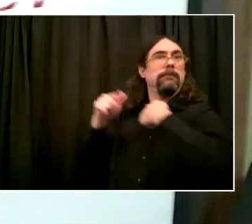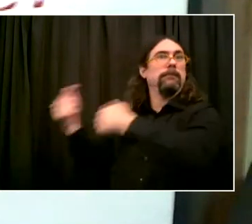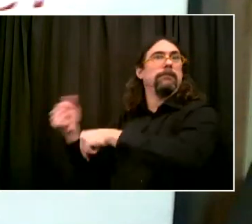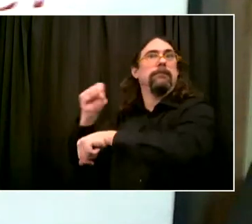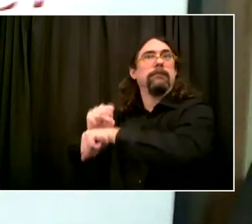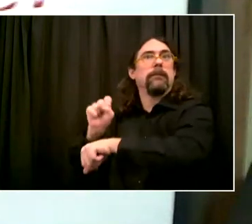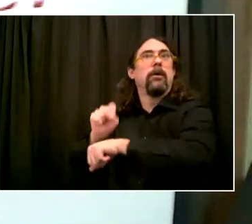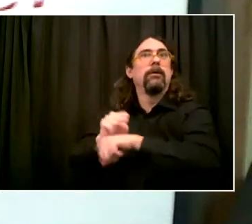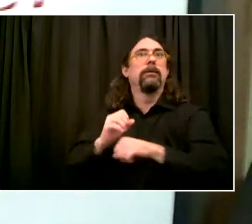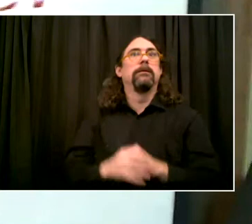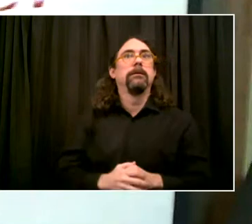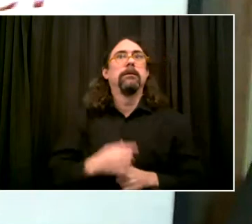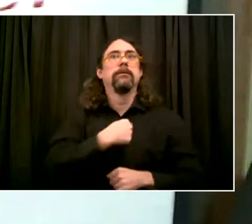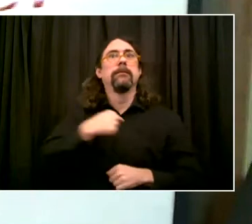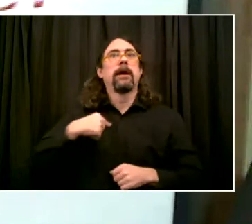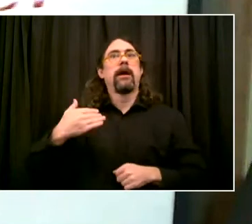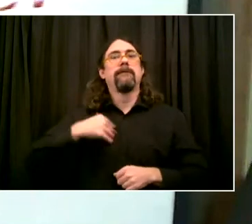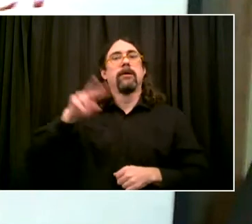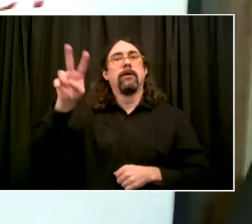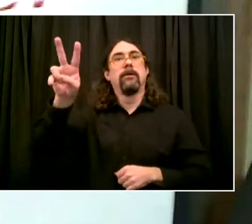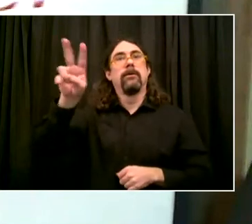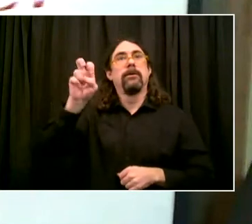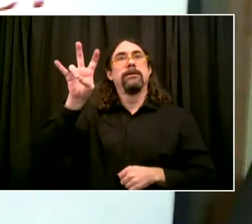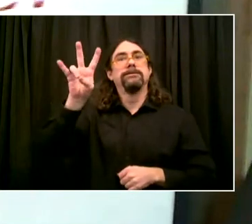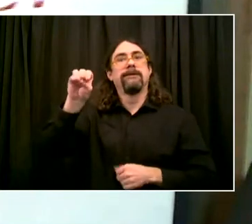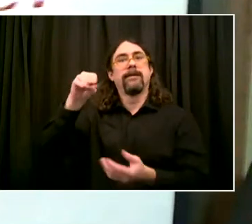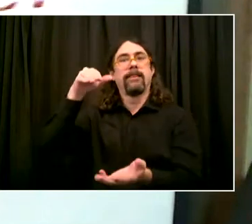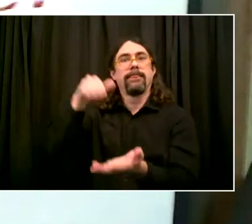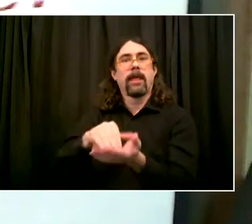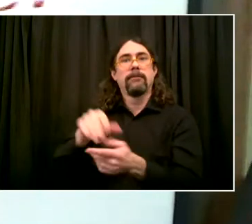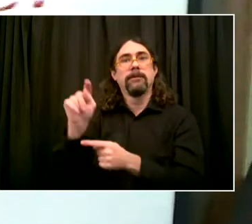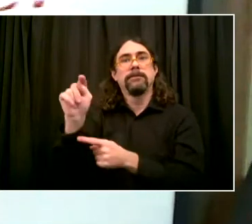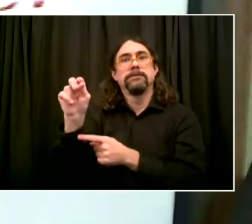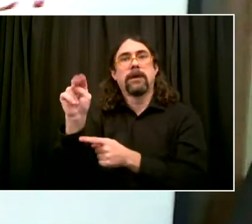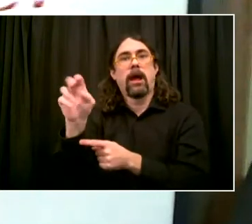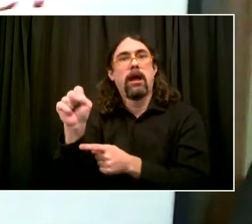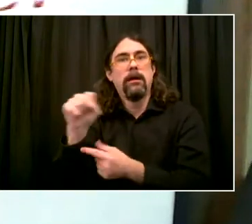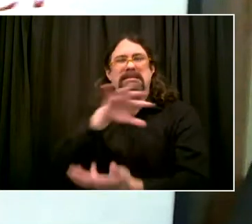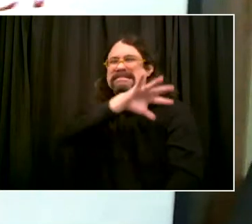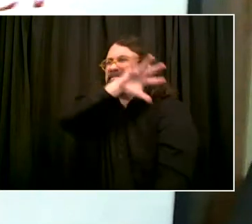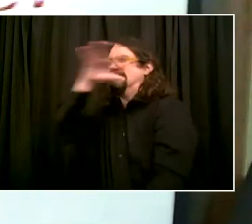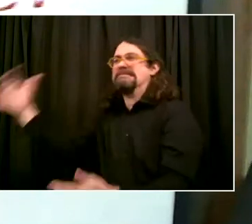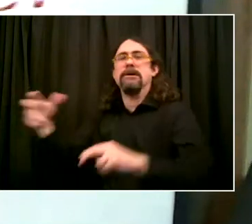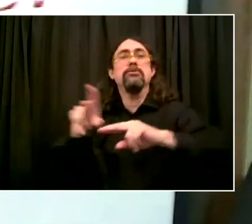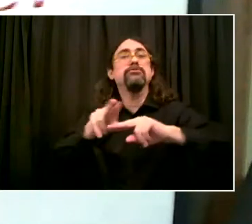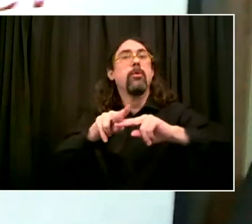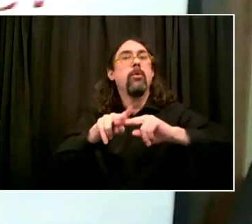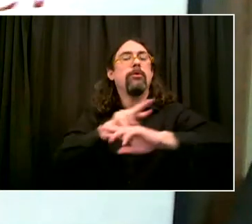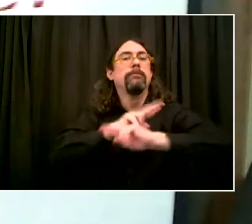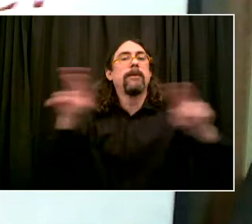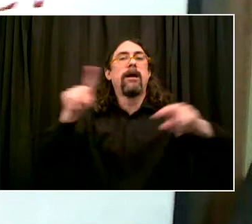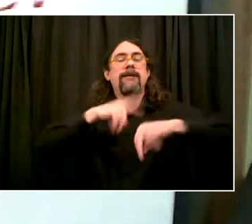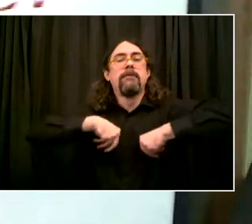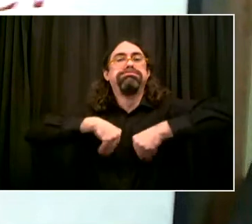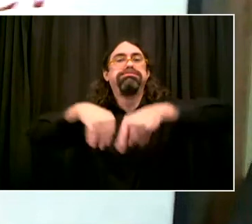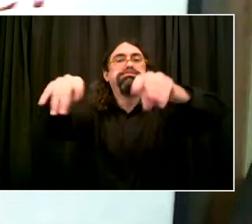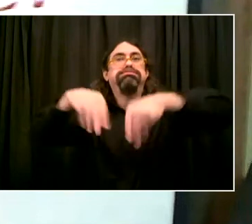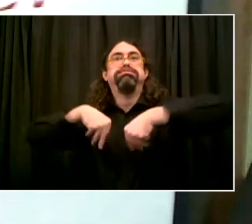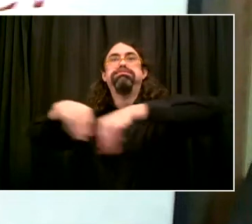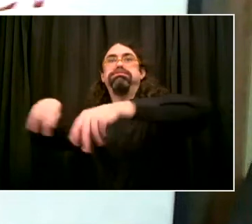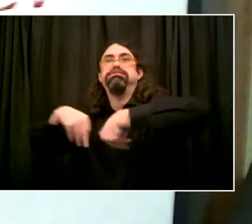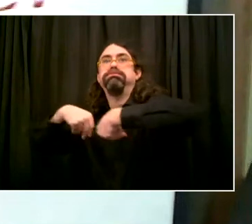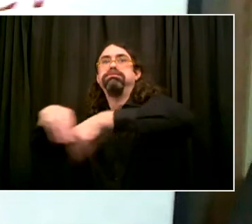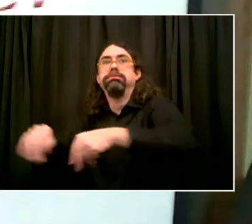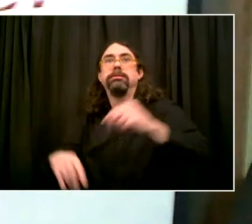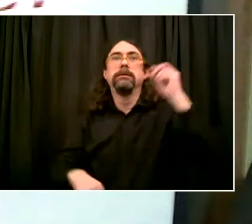320,000 gallons of calcium chloride on hand for this storm. All of our spreader fleet, over 700 pieces, are loaded and at the ready. And we